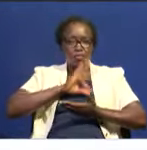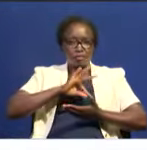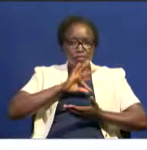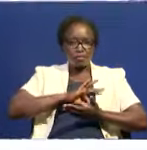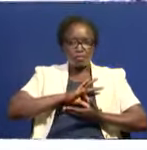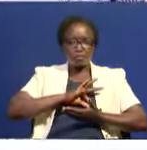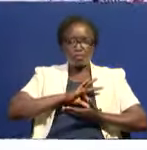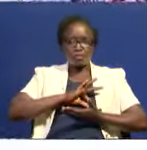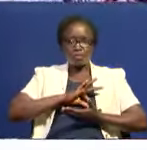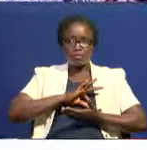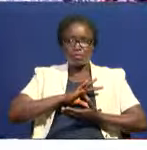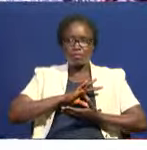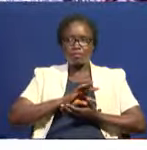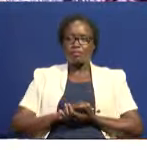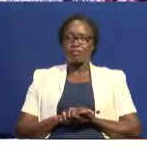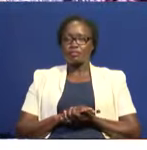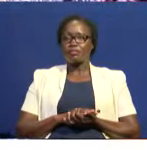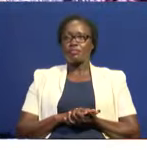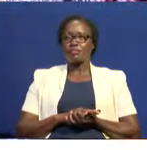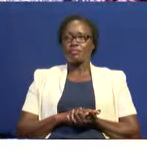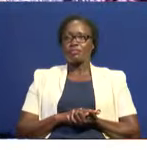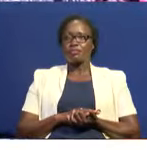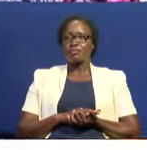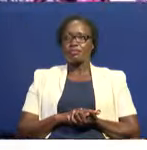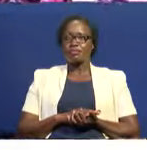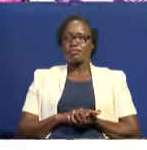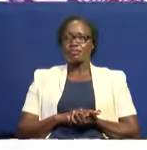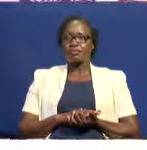benefits. RIP is its economic benefits.